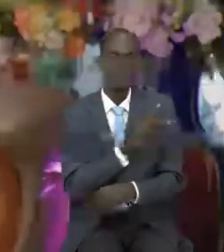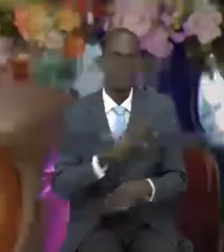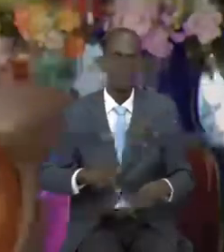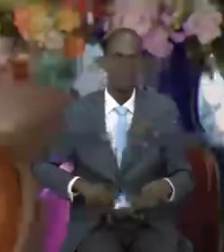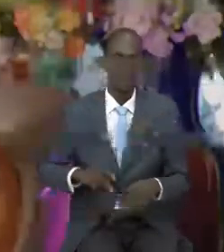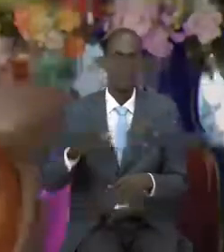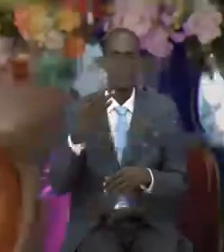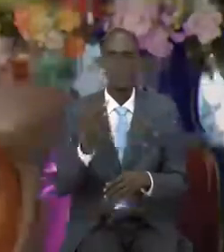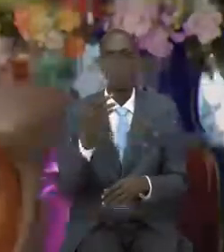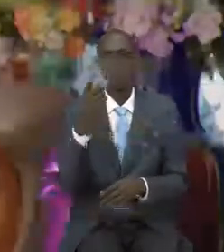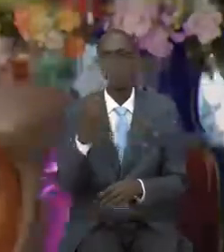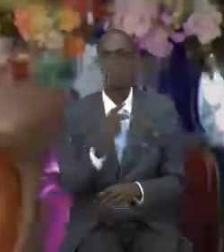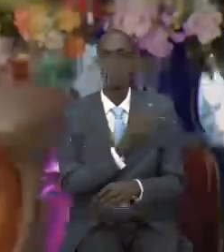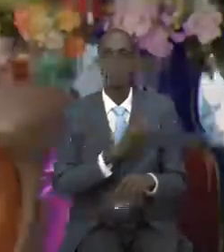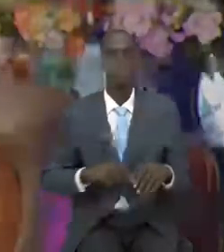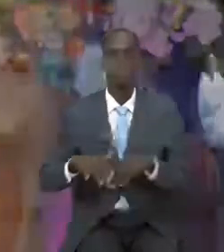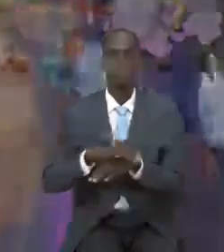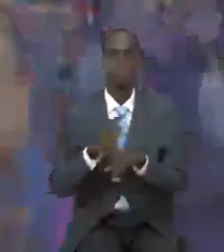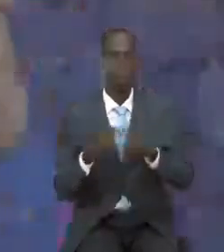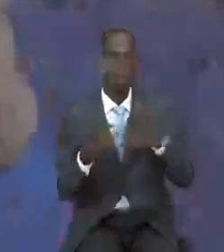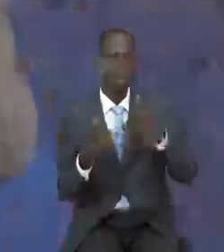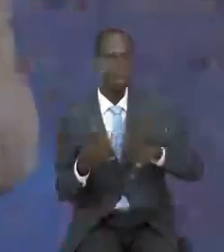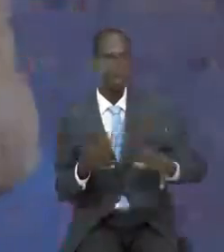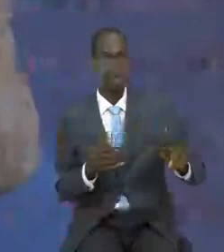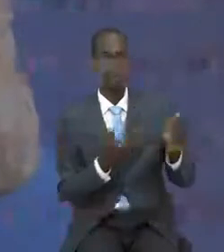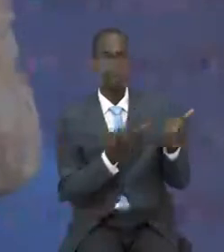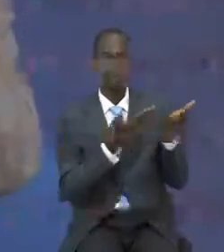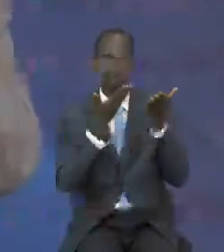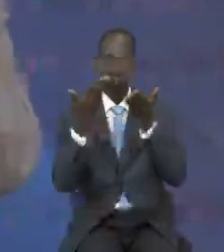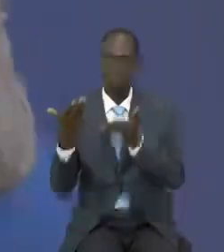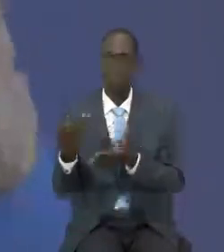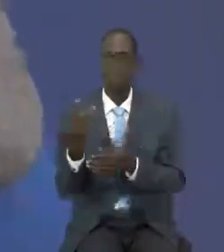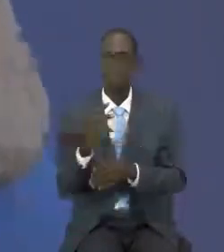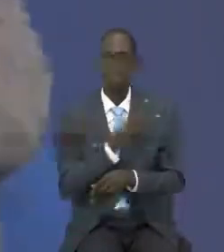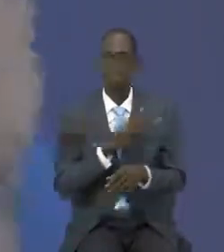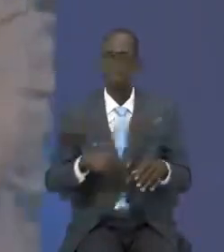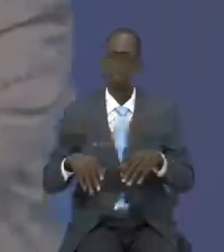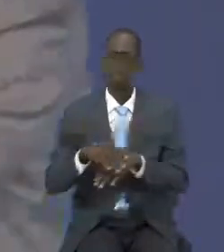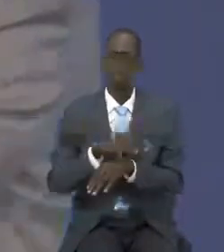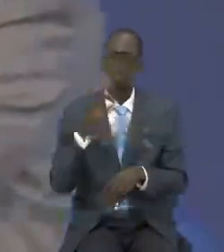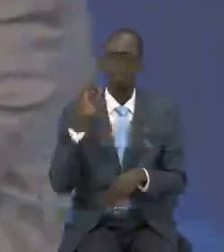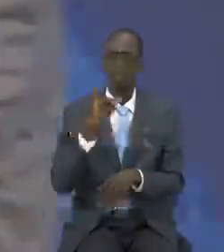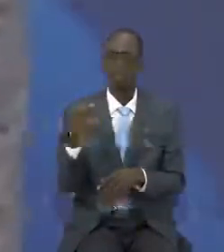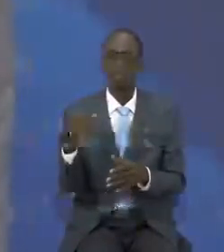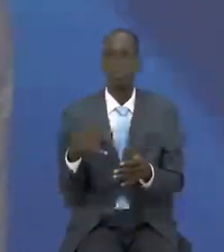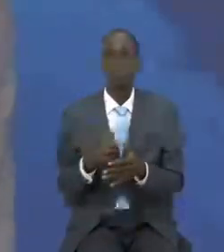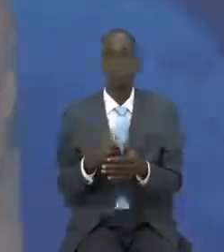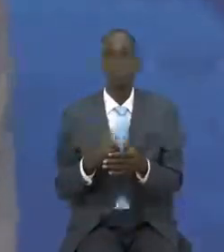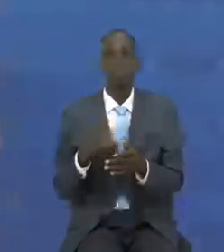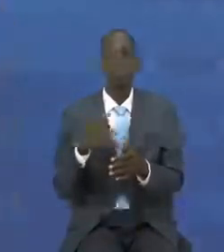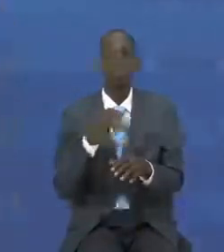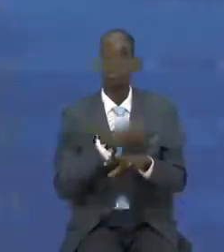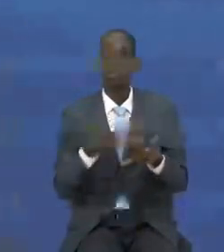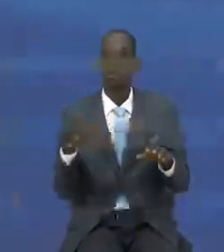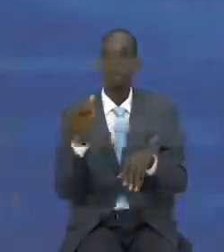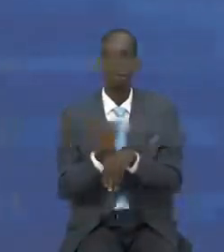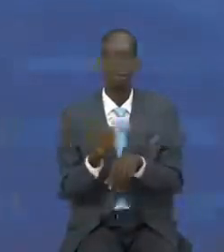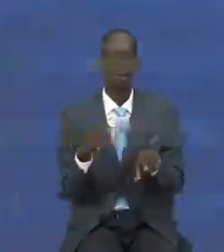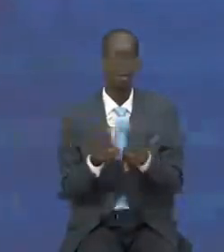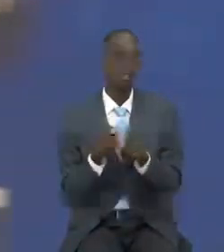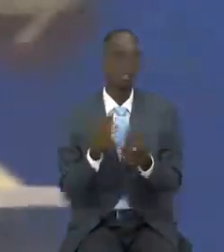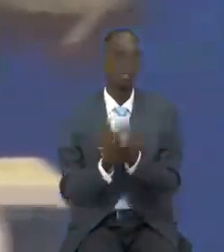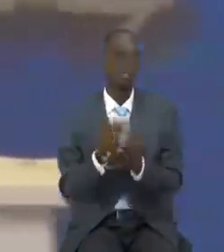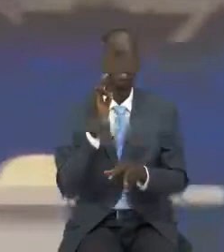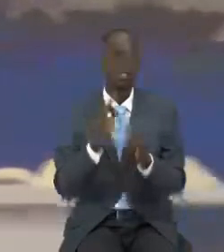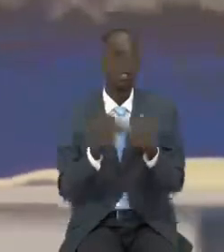and yet they are trying to preach the kingdom. It doesn't work that way. If you're going to proclaim the kingdom,